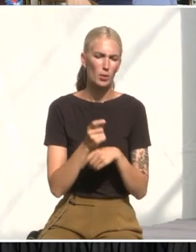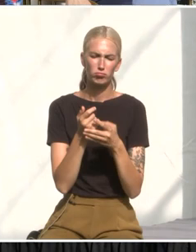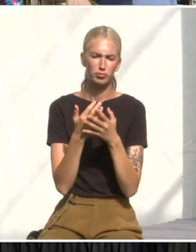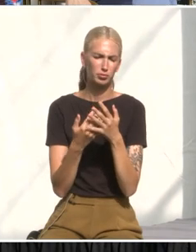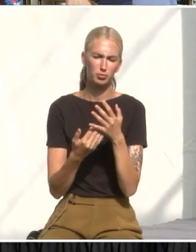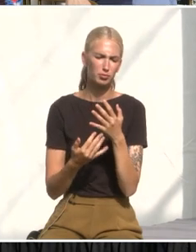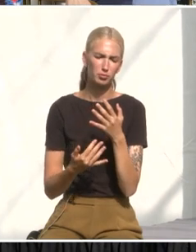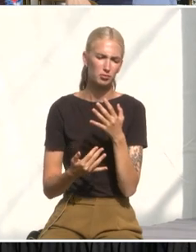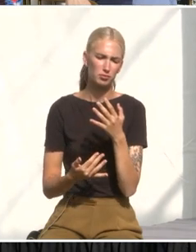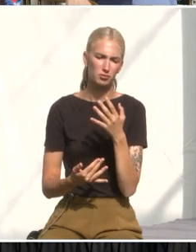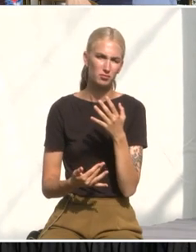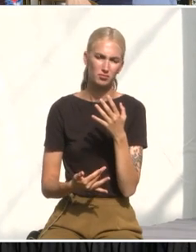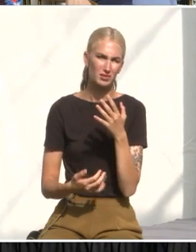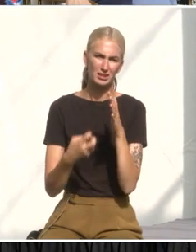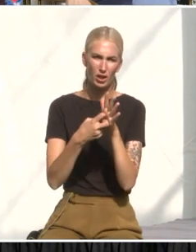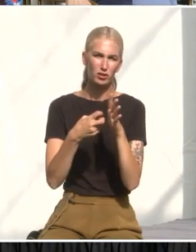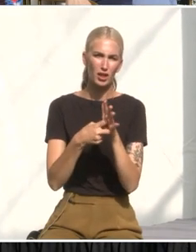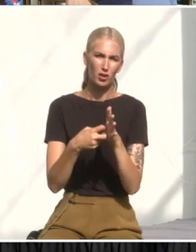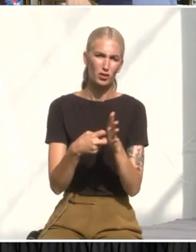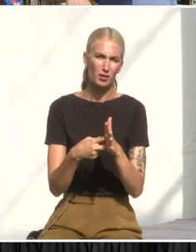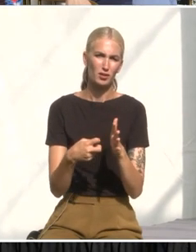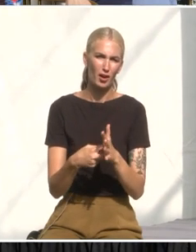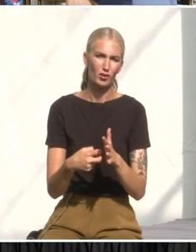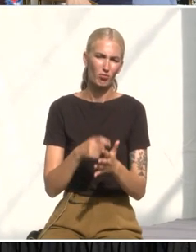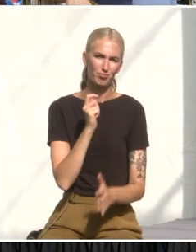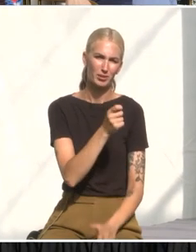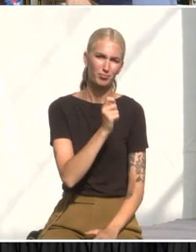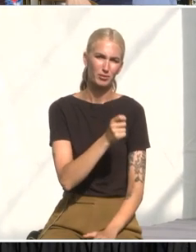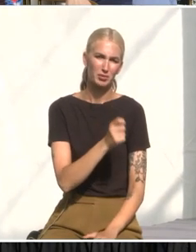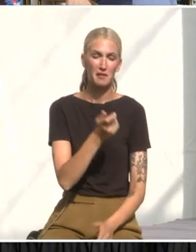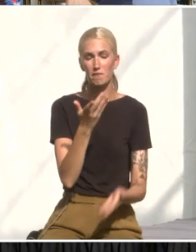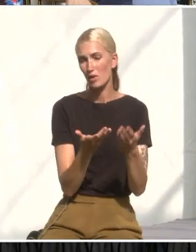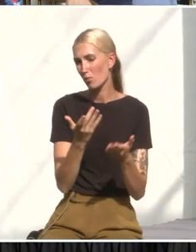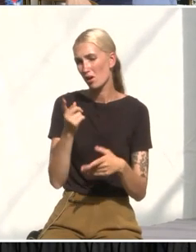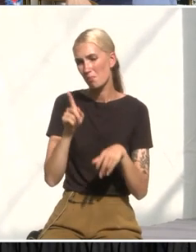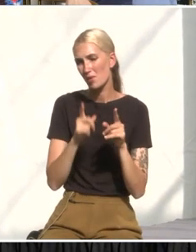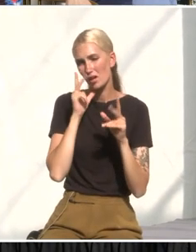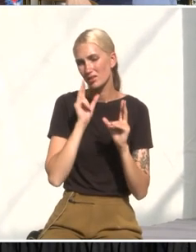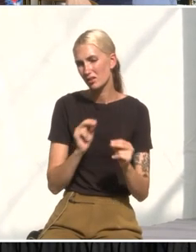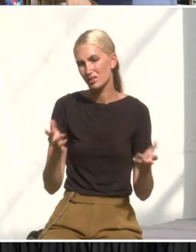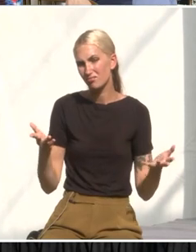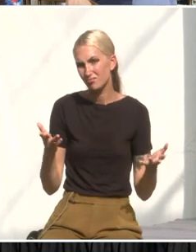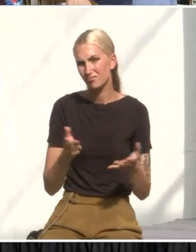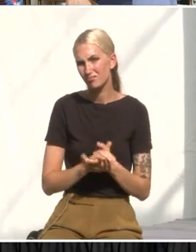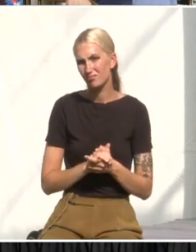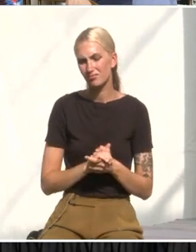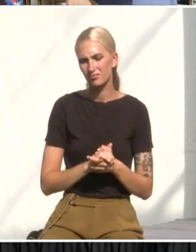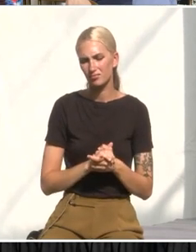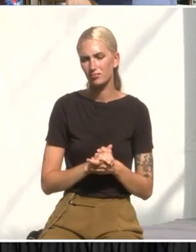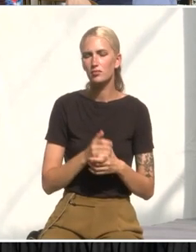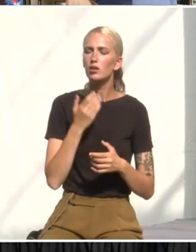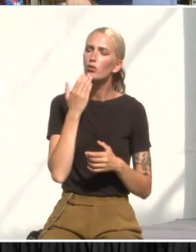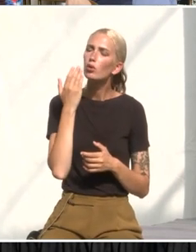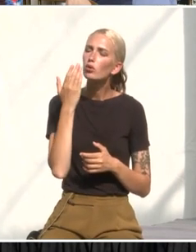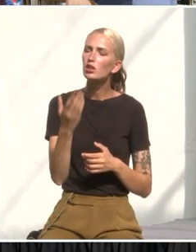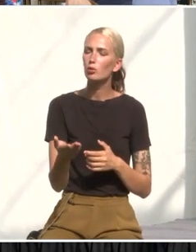different stereotypes, which actually could be a partly a truth. So that my question is,